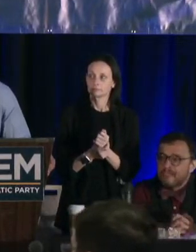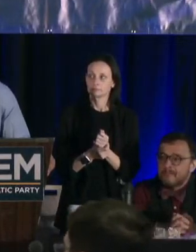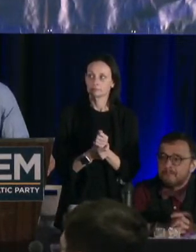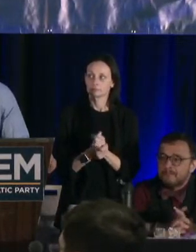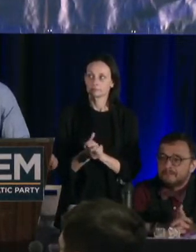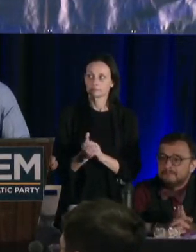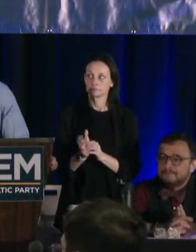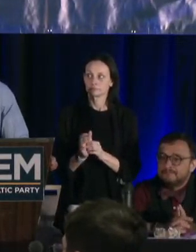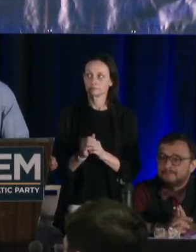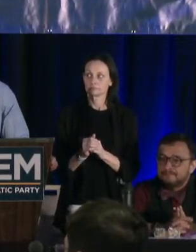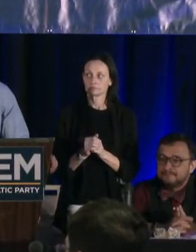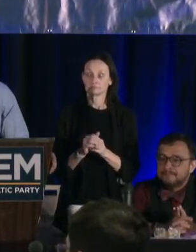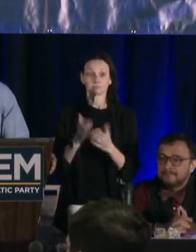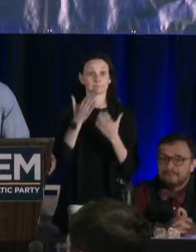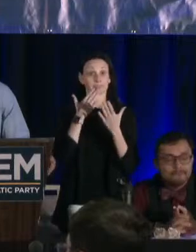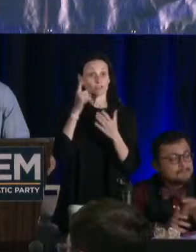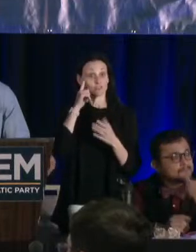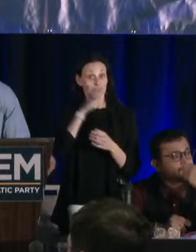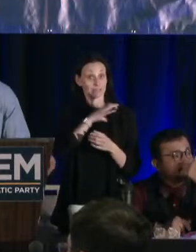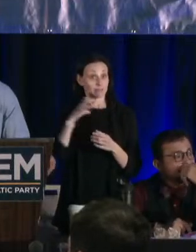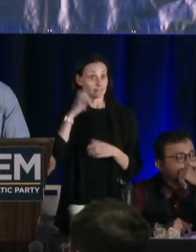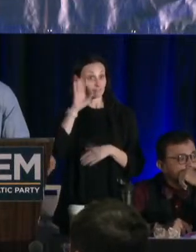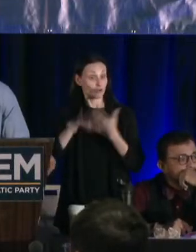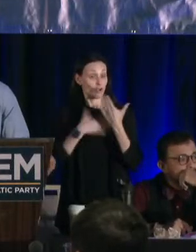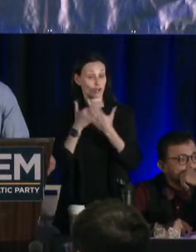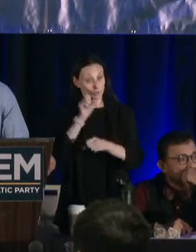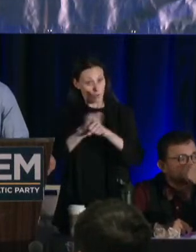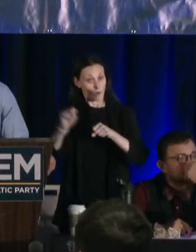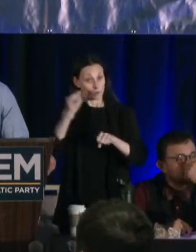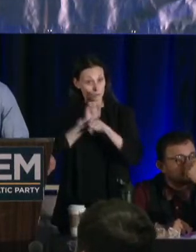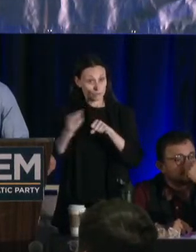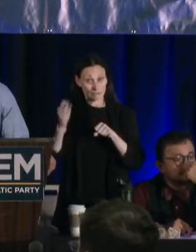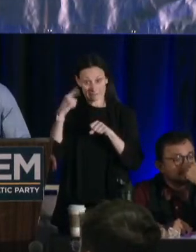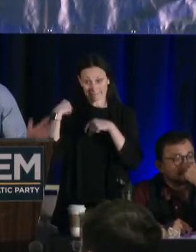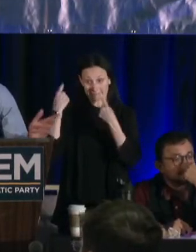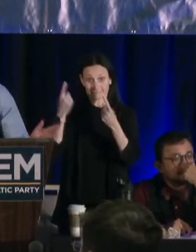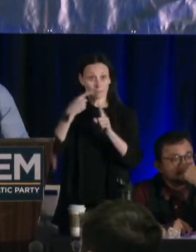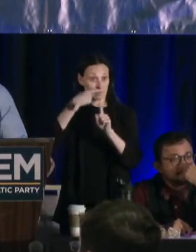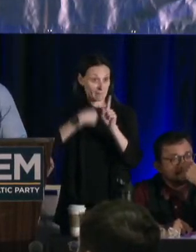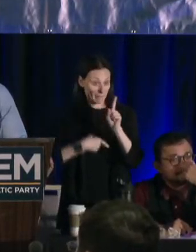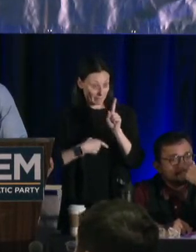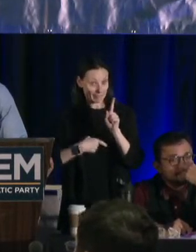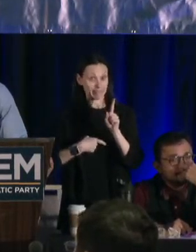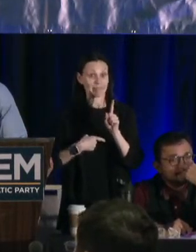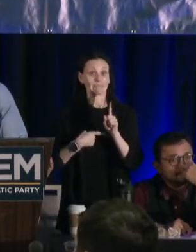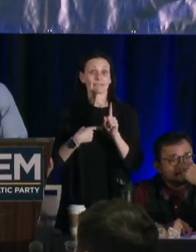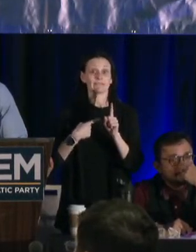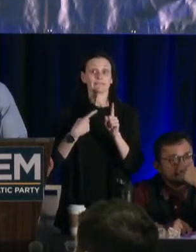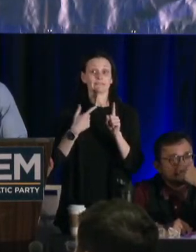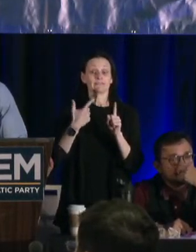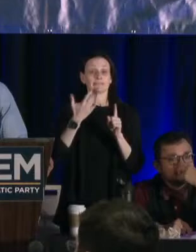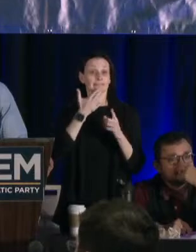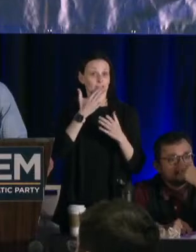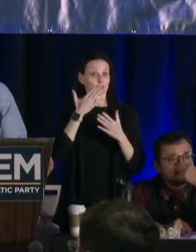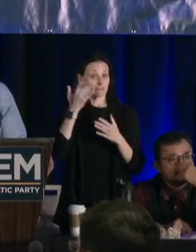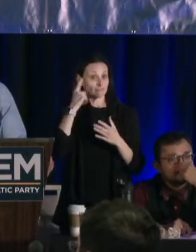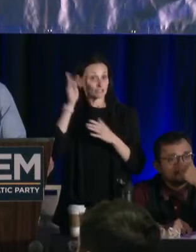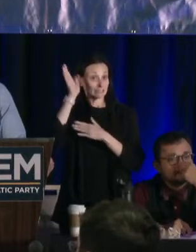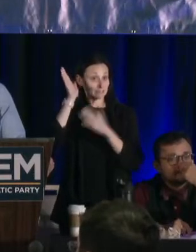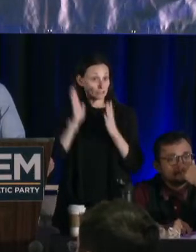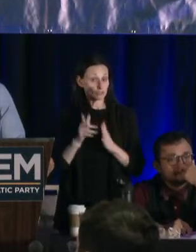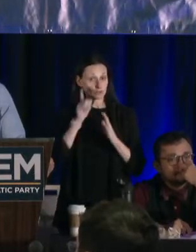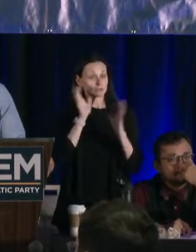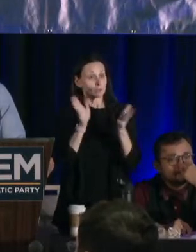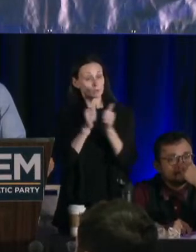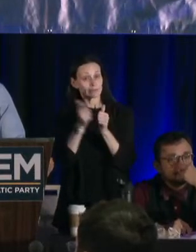And so again, thank you to the committee for all of your hard work over the last month and longer. Thank you for the speakers who spoke to us